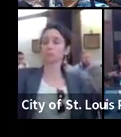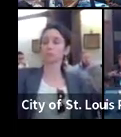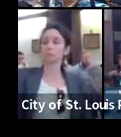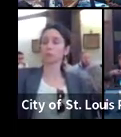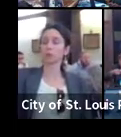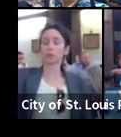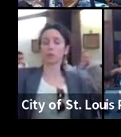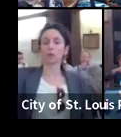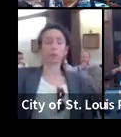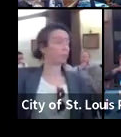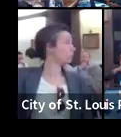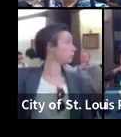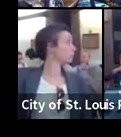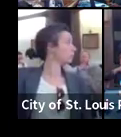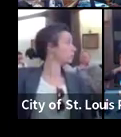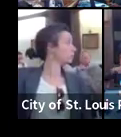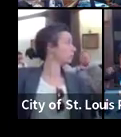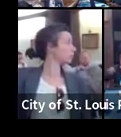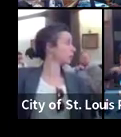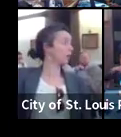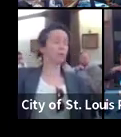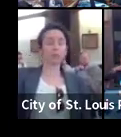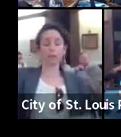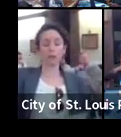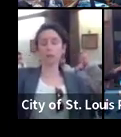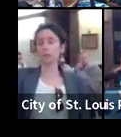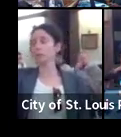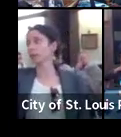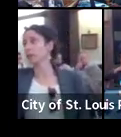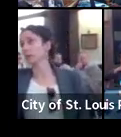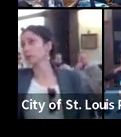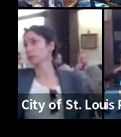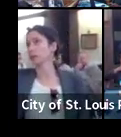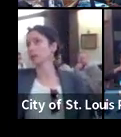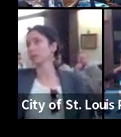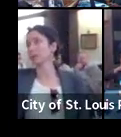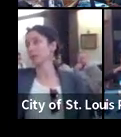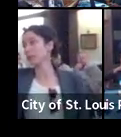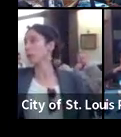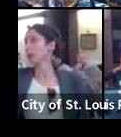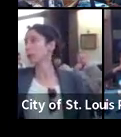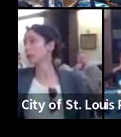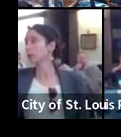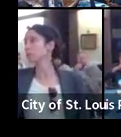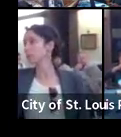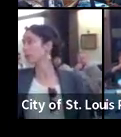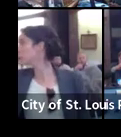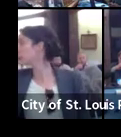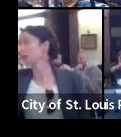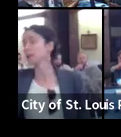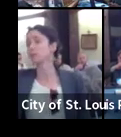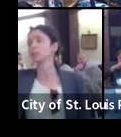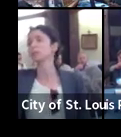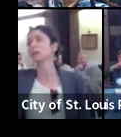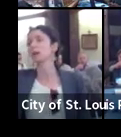behave. And so there was a good input that we heard at that time. Yeah, and just another, I mean, in a way, it's relevant to